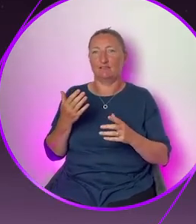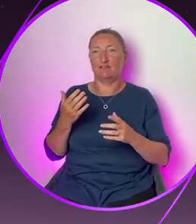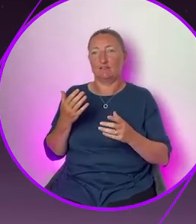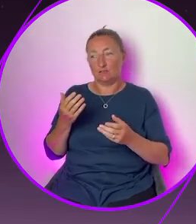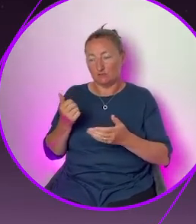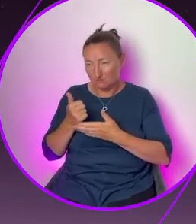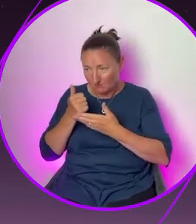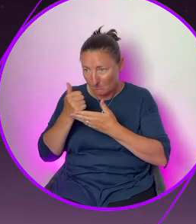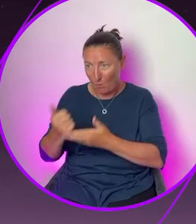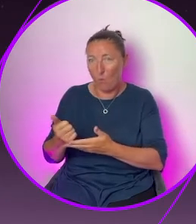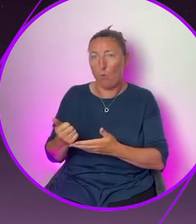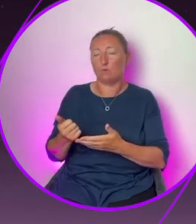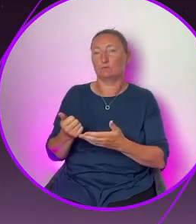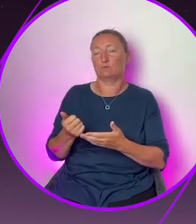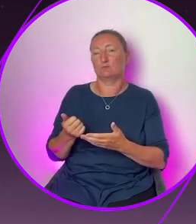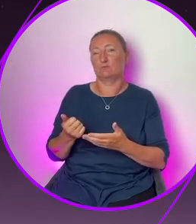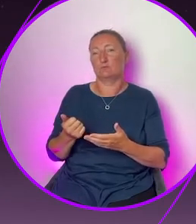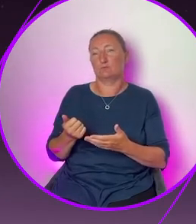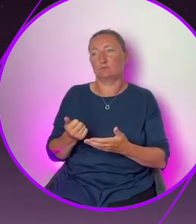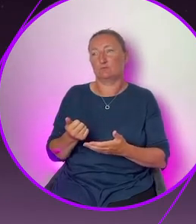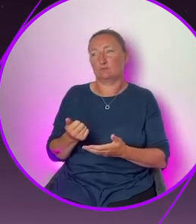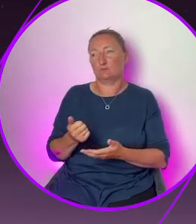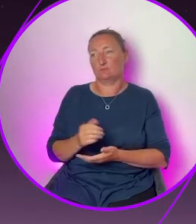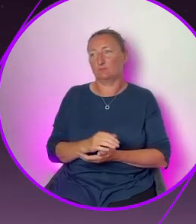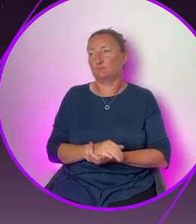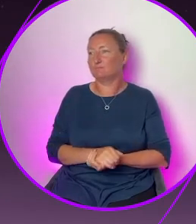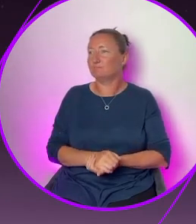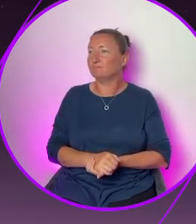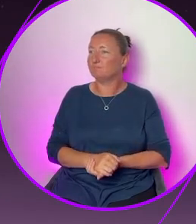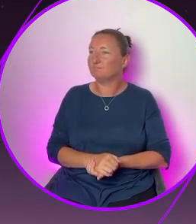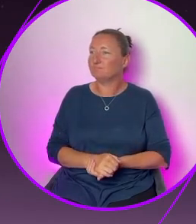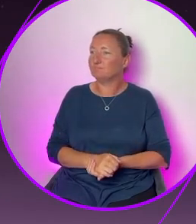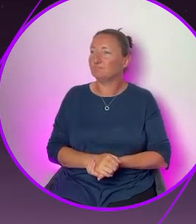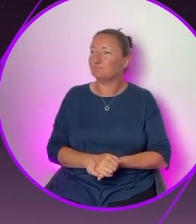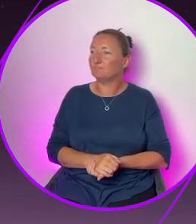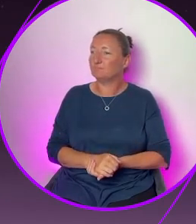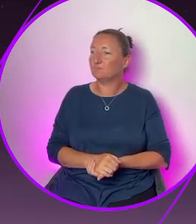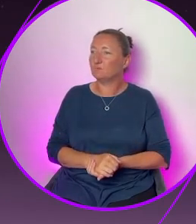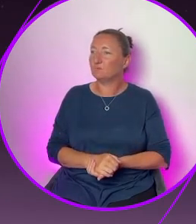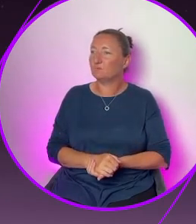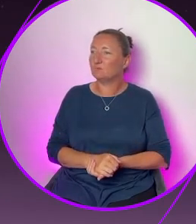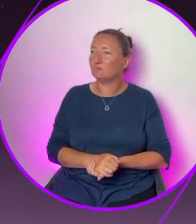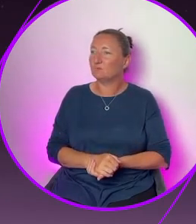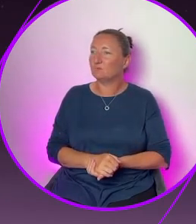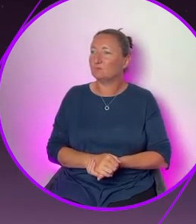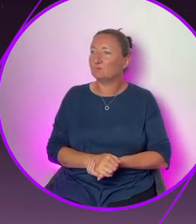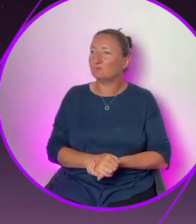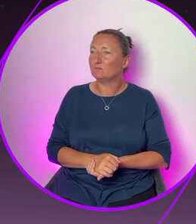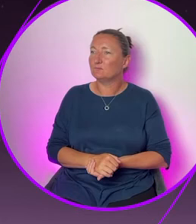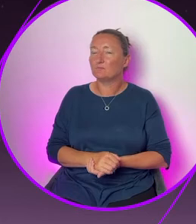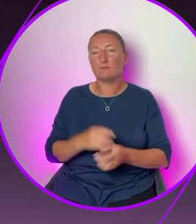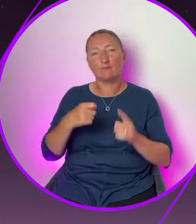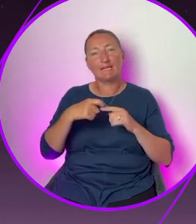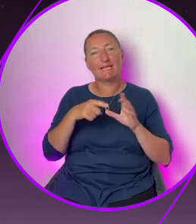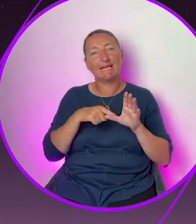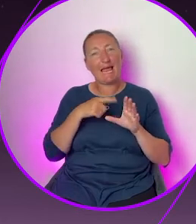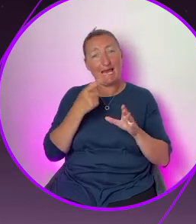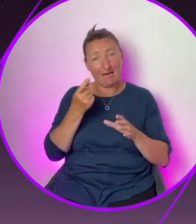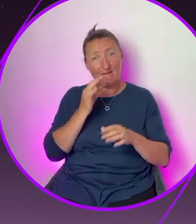and made use of in the correct way. I'm going to ask you a question so I can give some resources to the